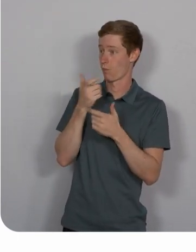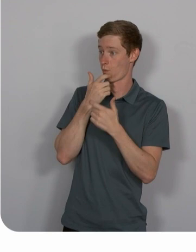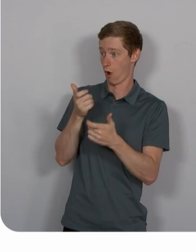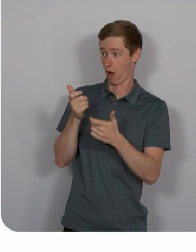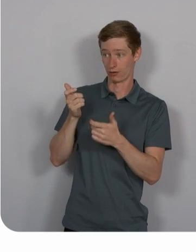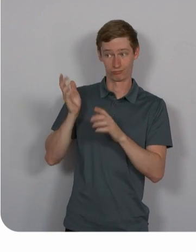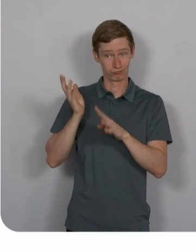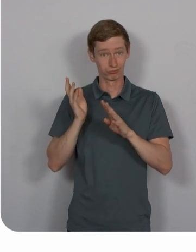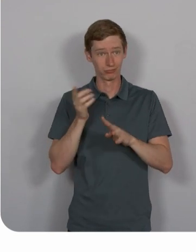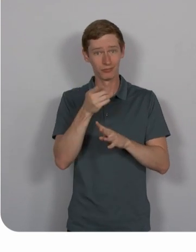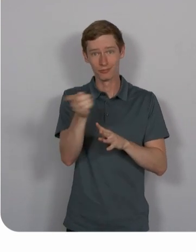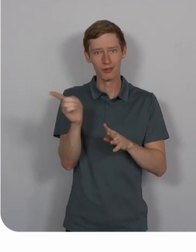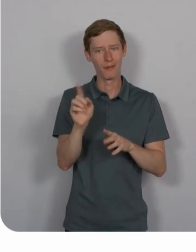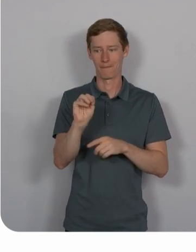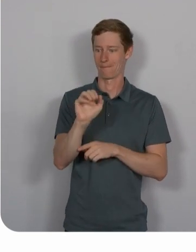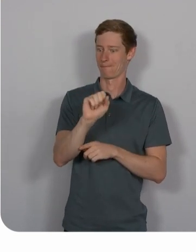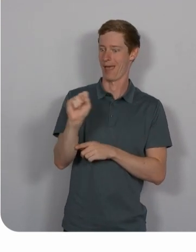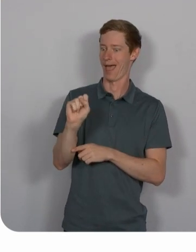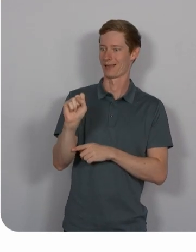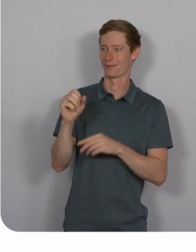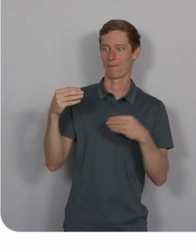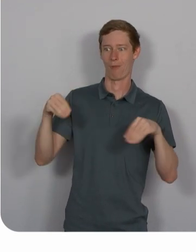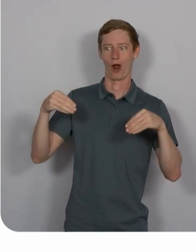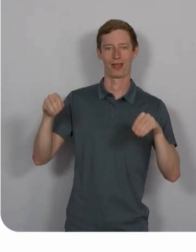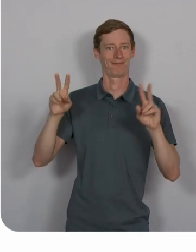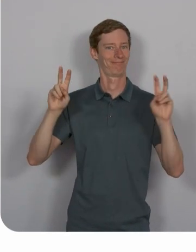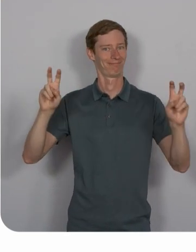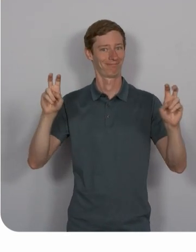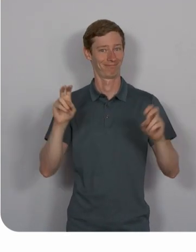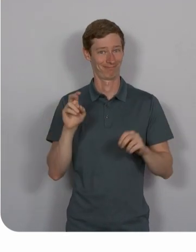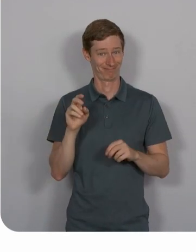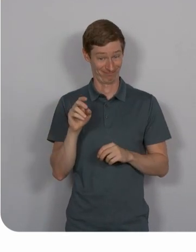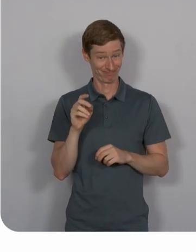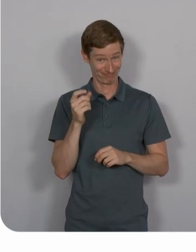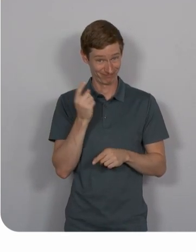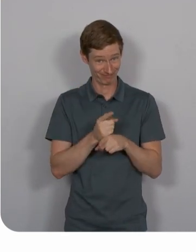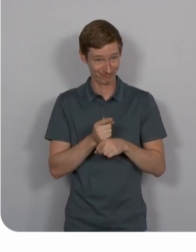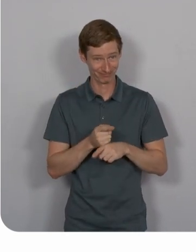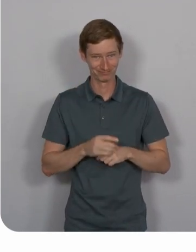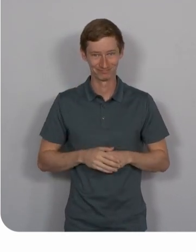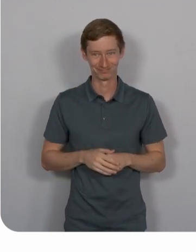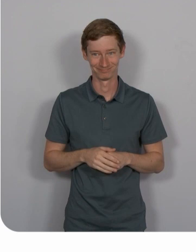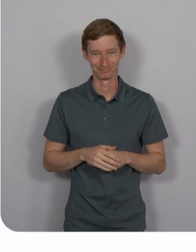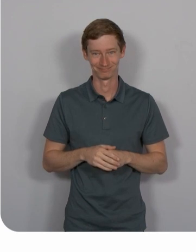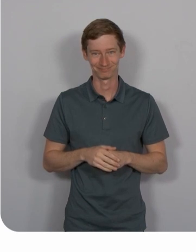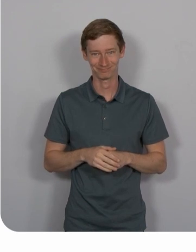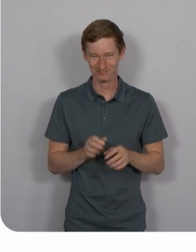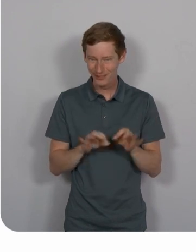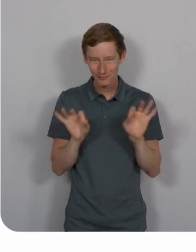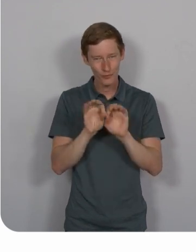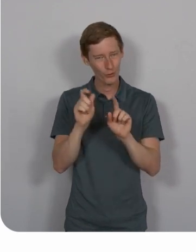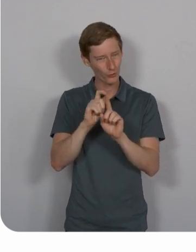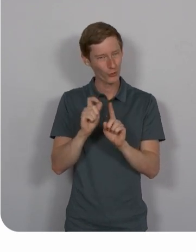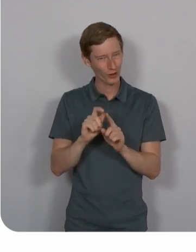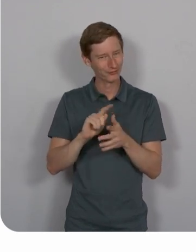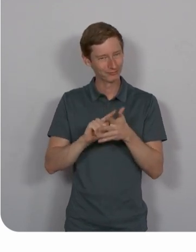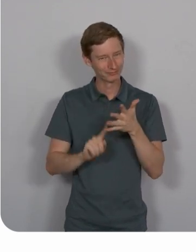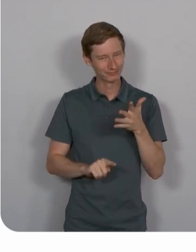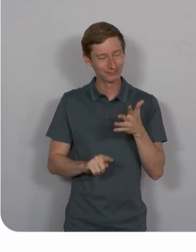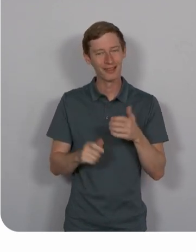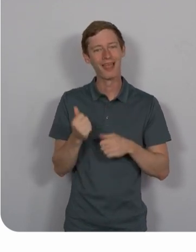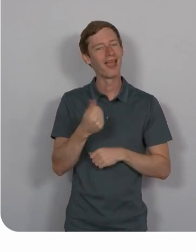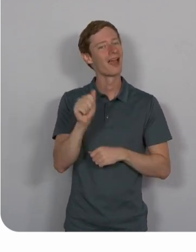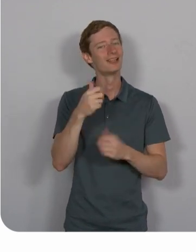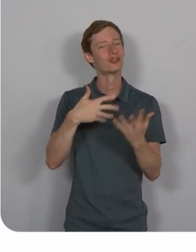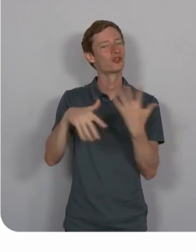and mass market, those are your keywords. You'd be in trouble right now, right? Like every social technology that we